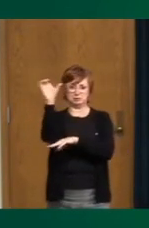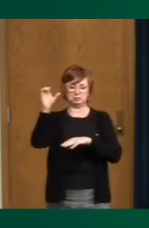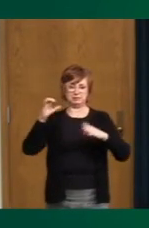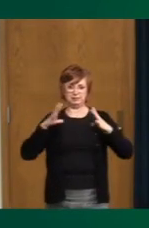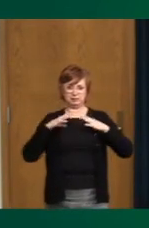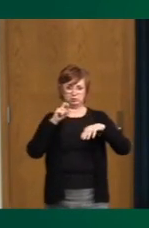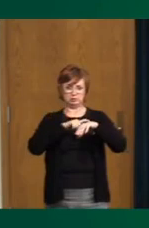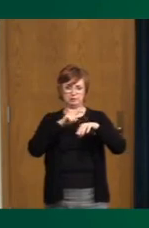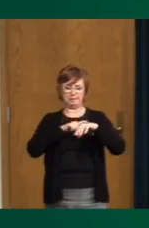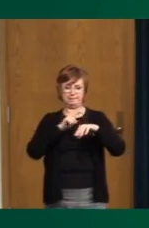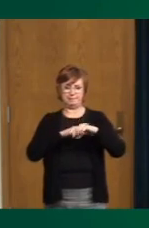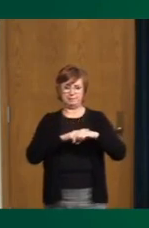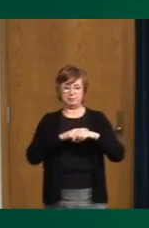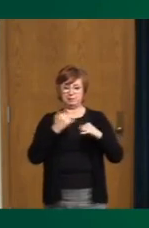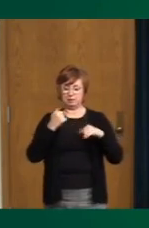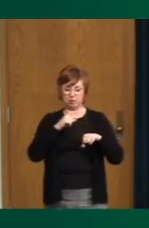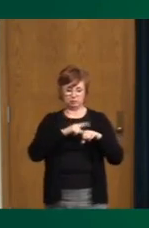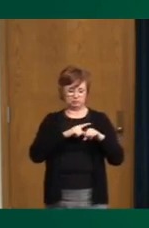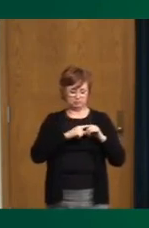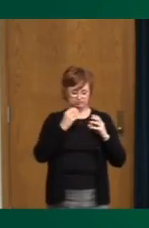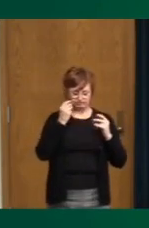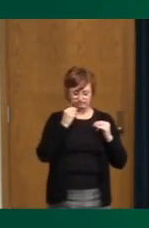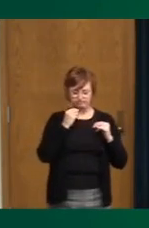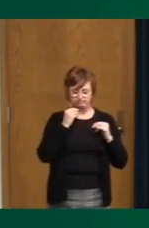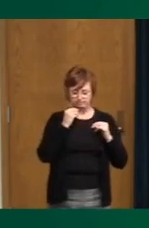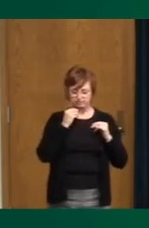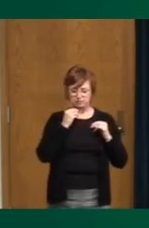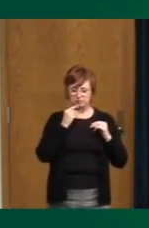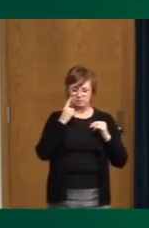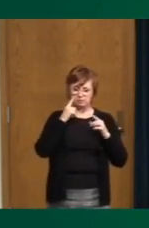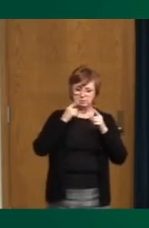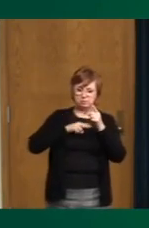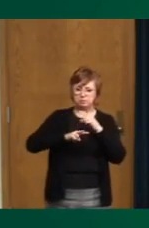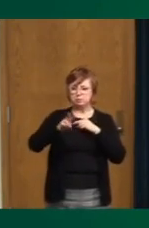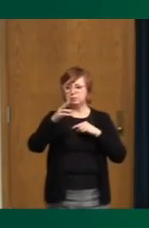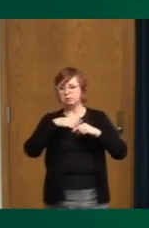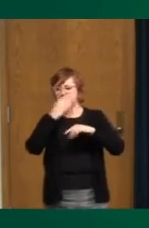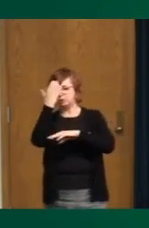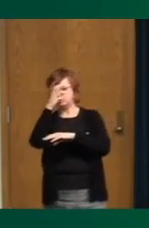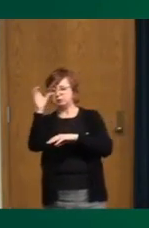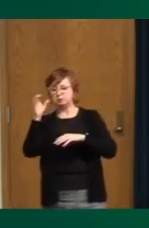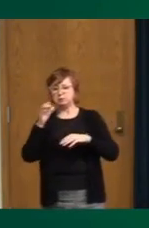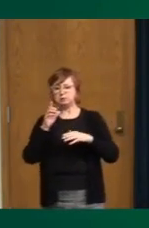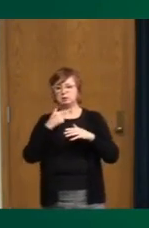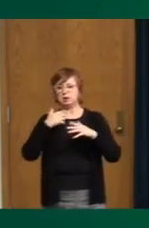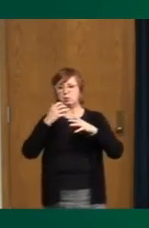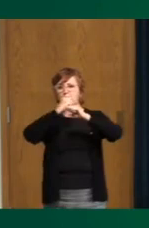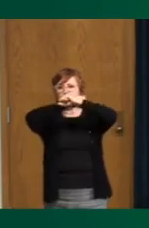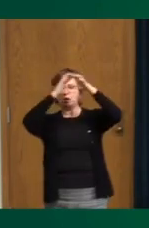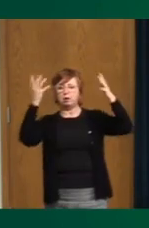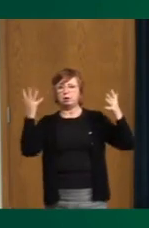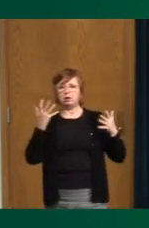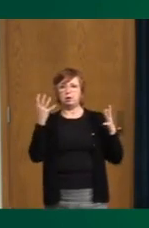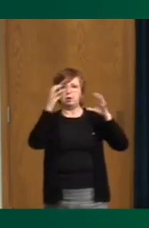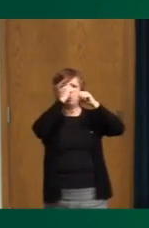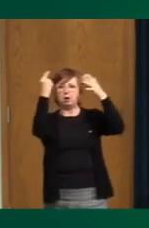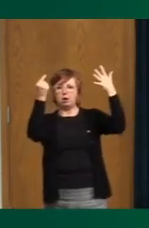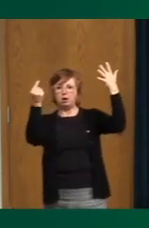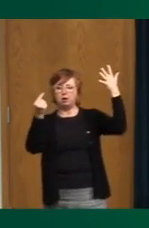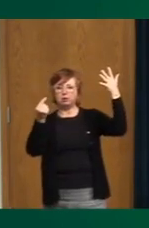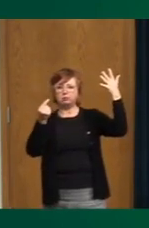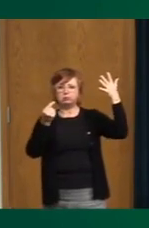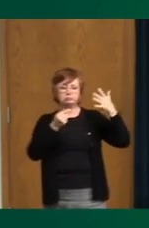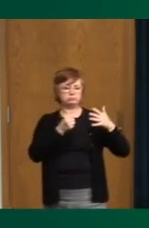us to give some thought as to what that holiday season is going to look like. We have some work to do,